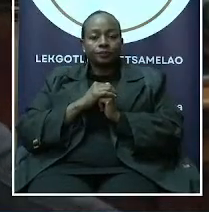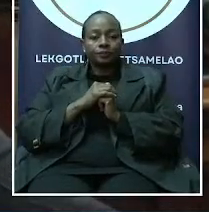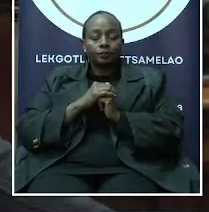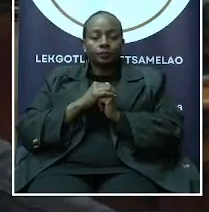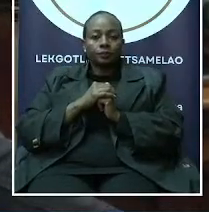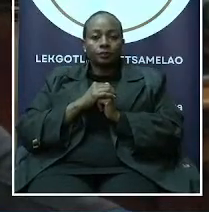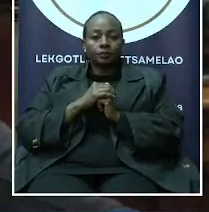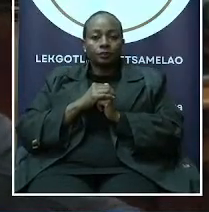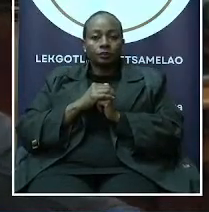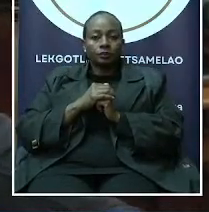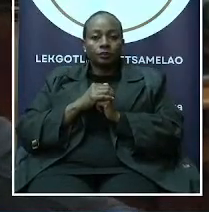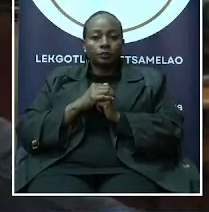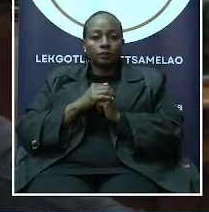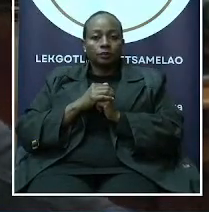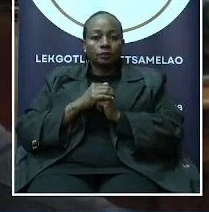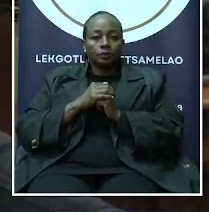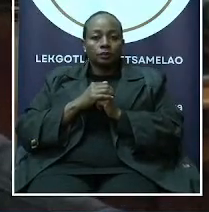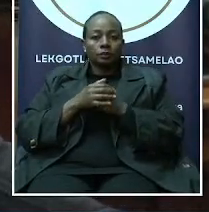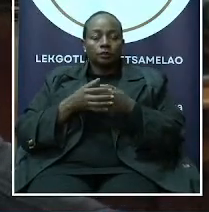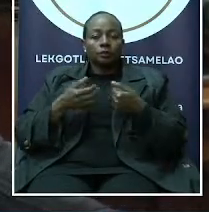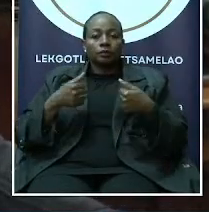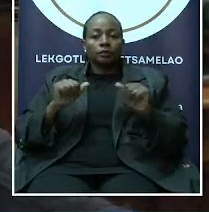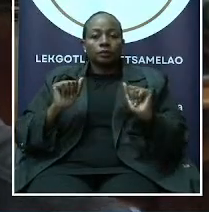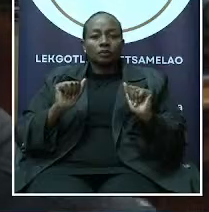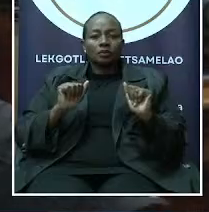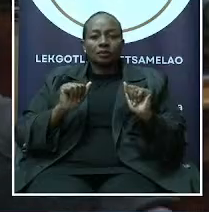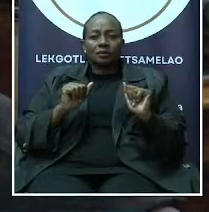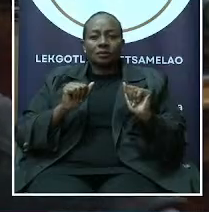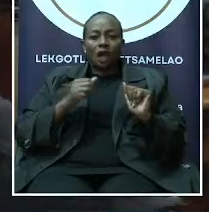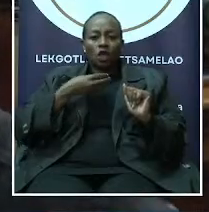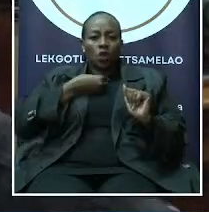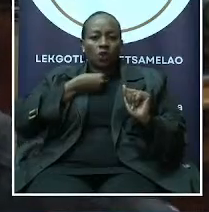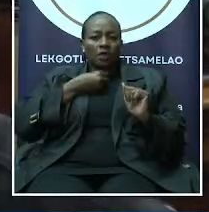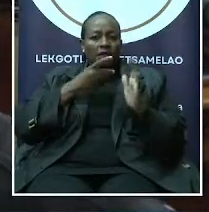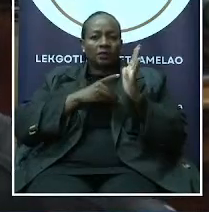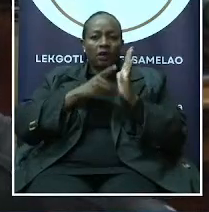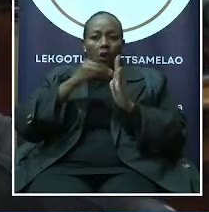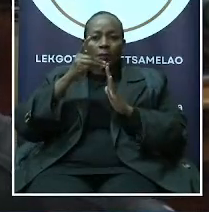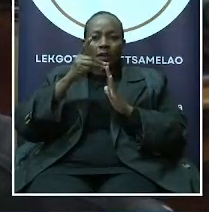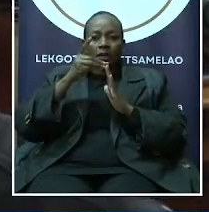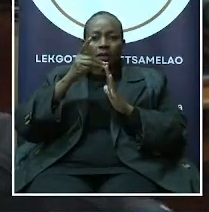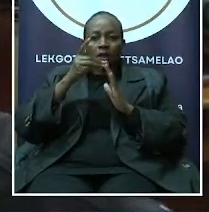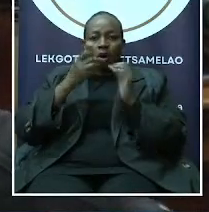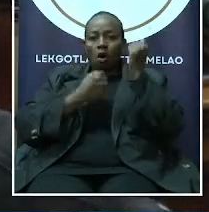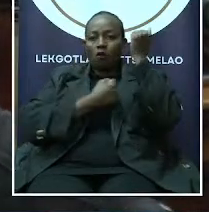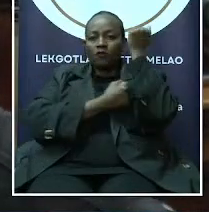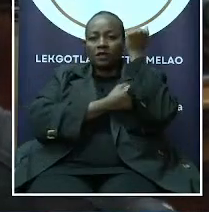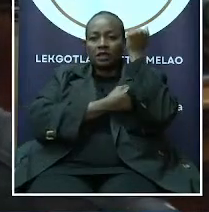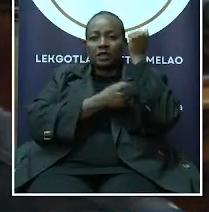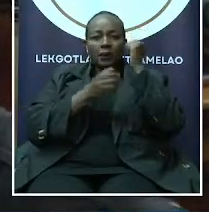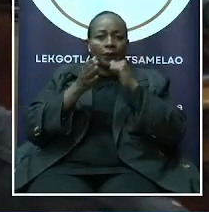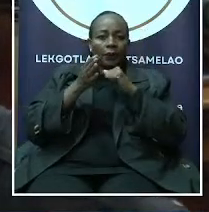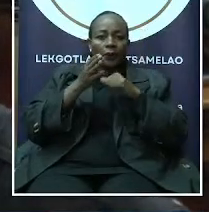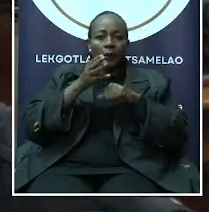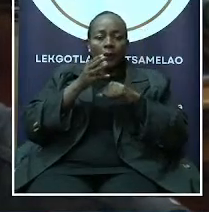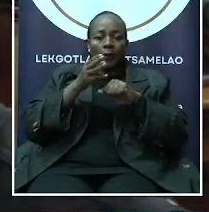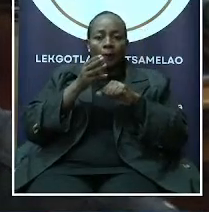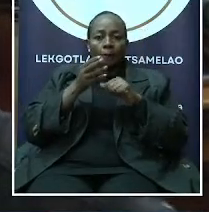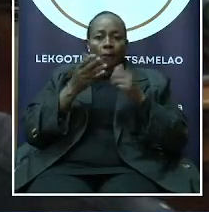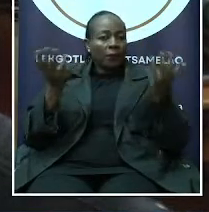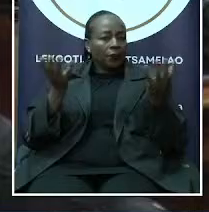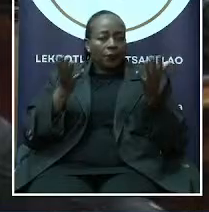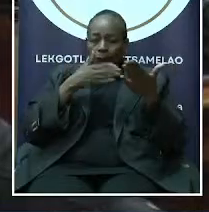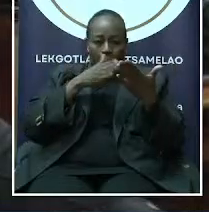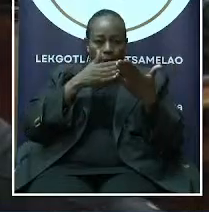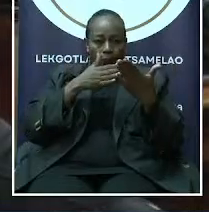There is no youth development office in Mangaung Metro, and